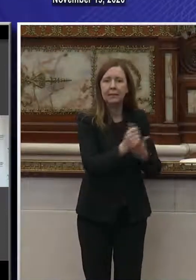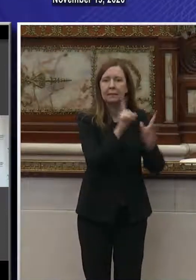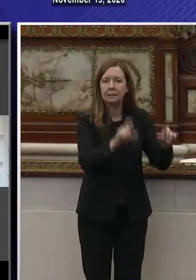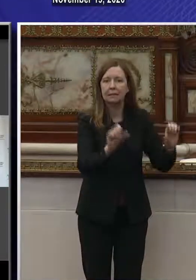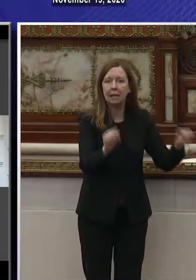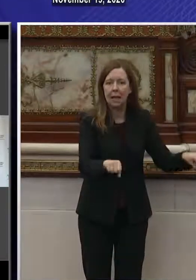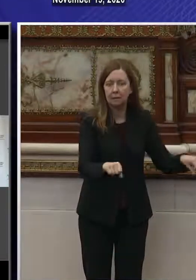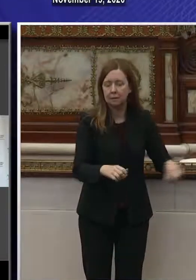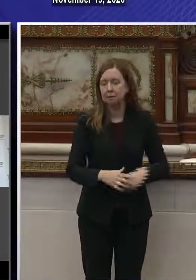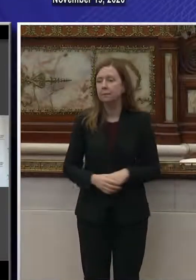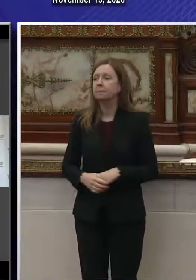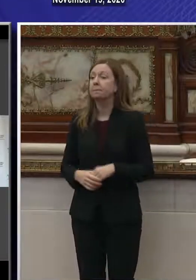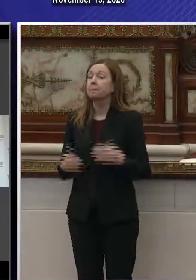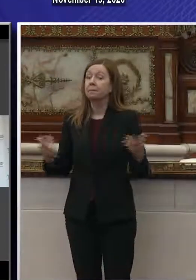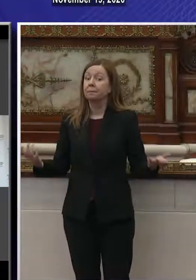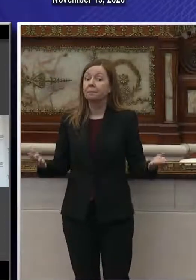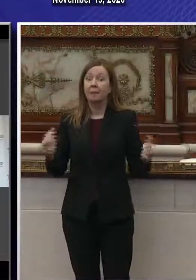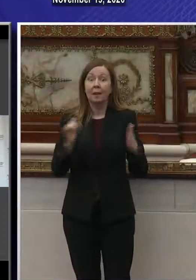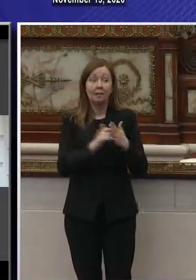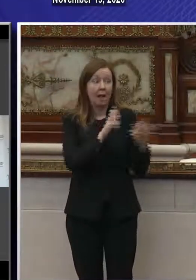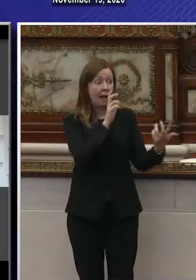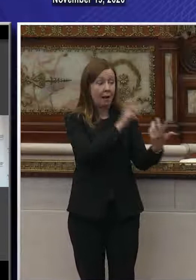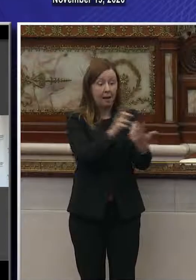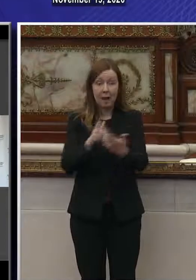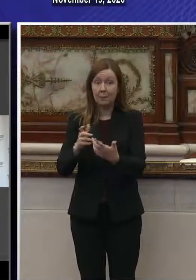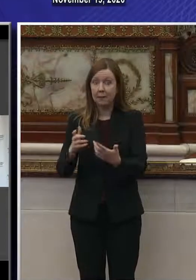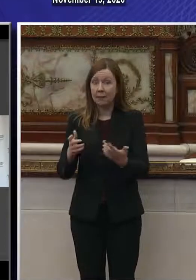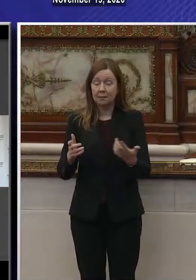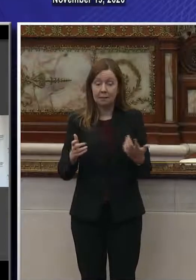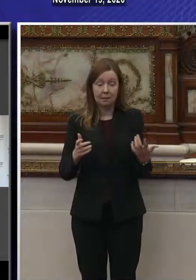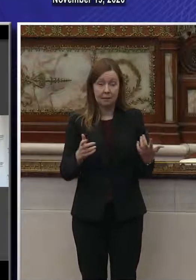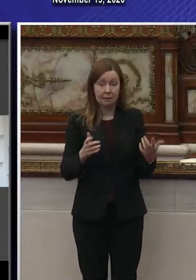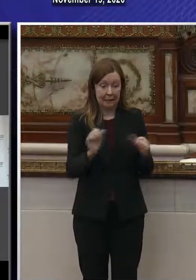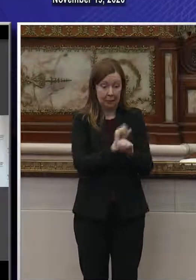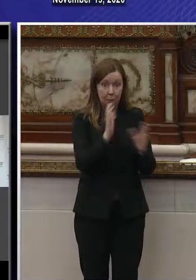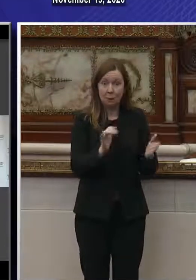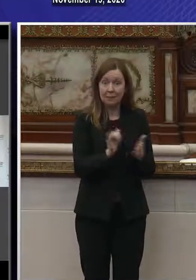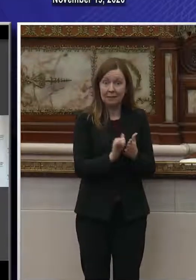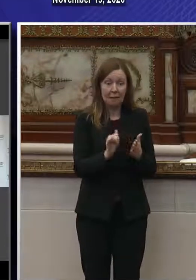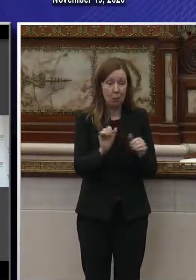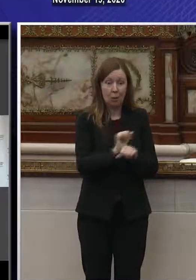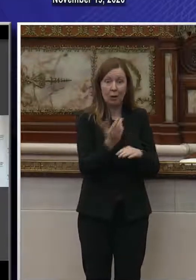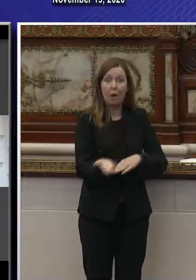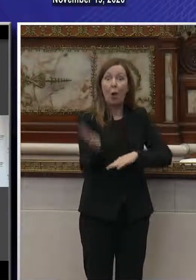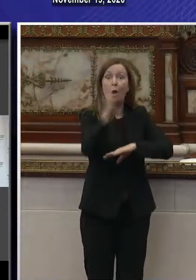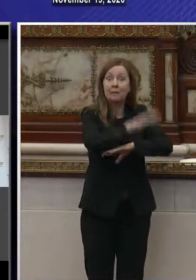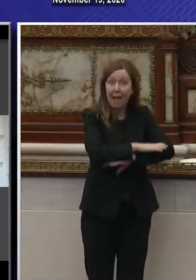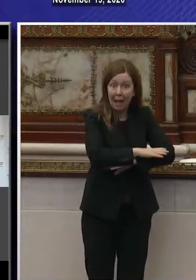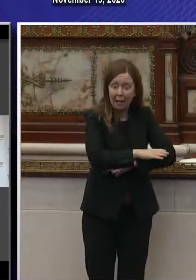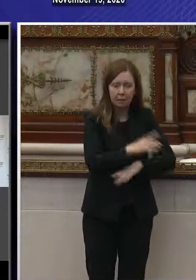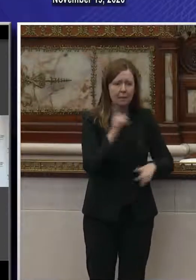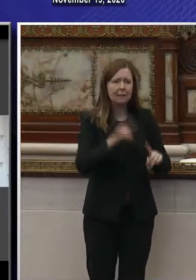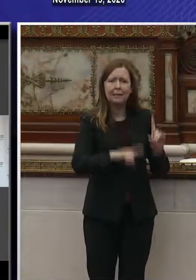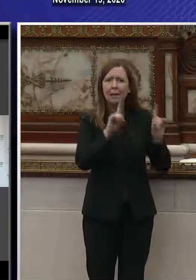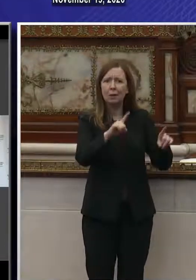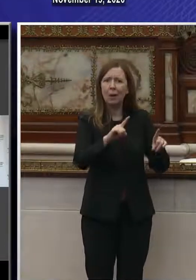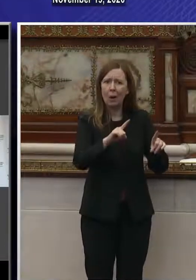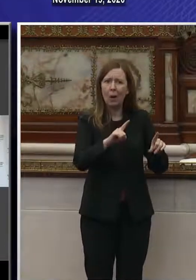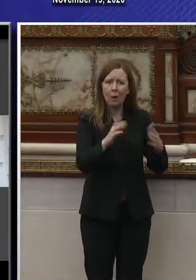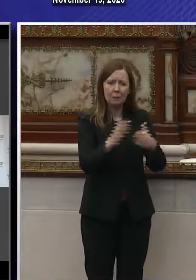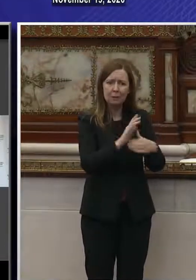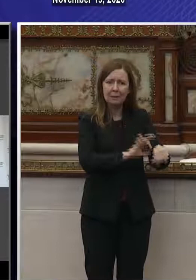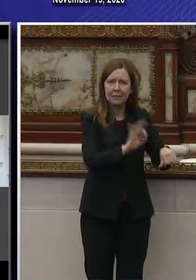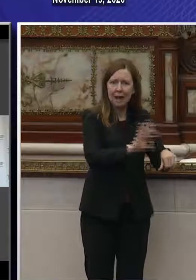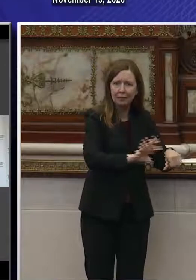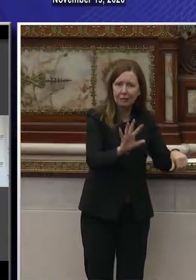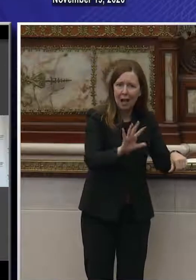in. And that accommodates these face-run employees that are working all day that can't get there between 9